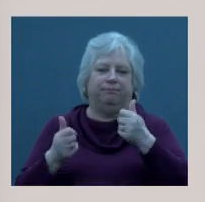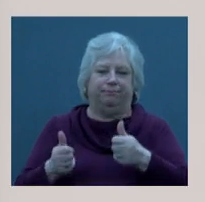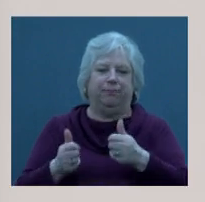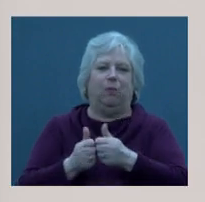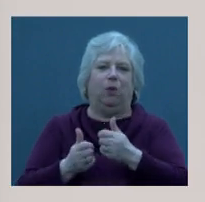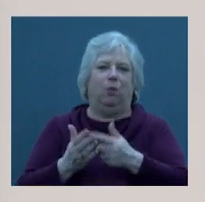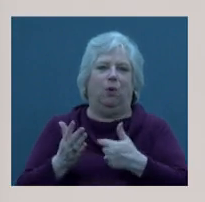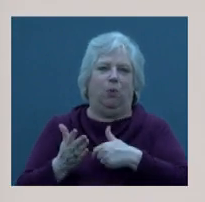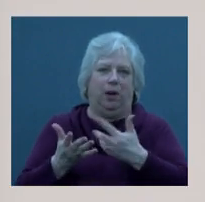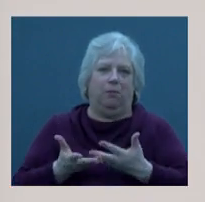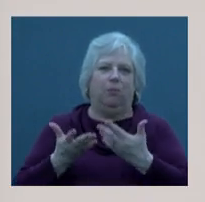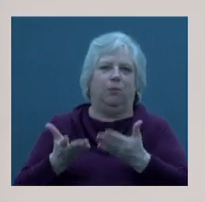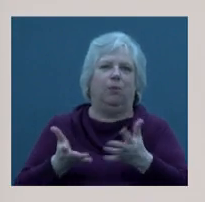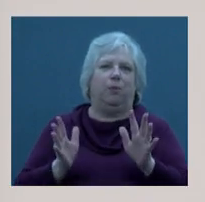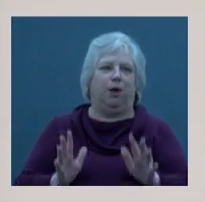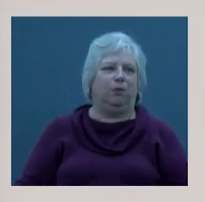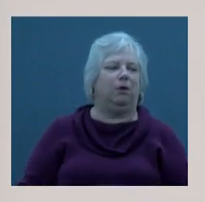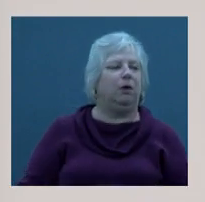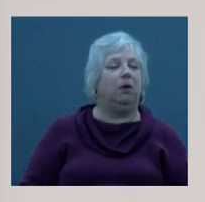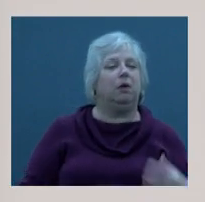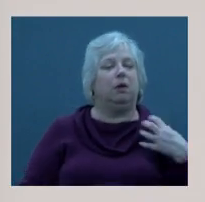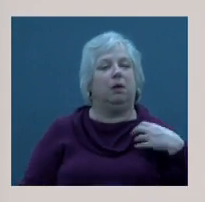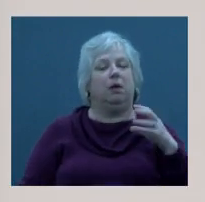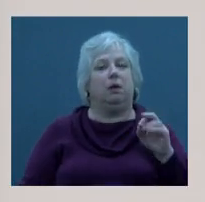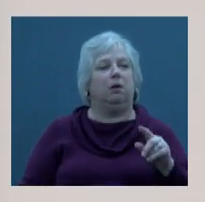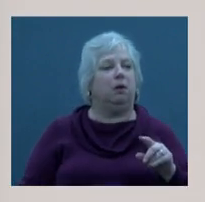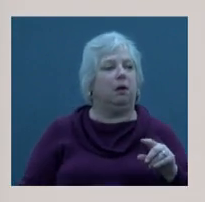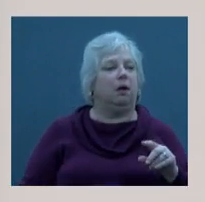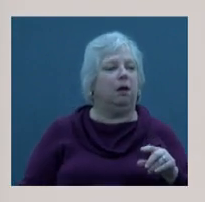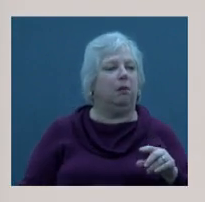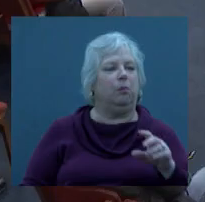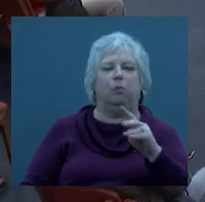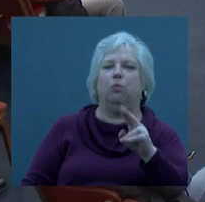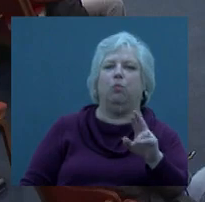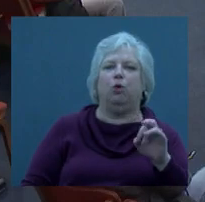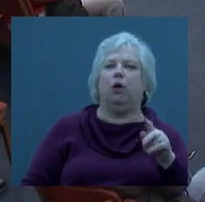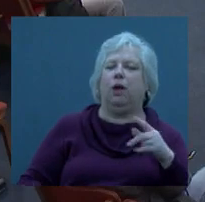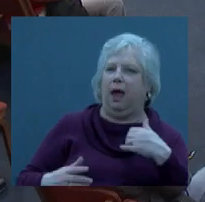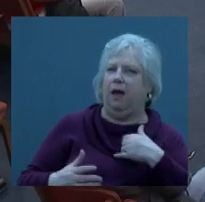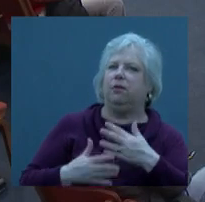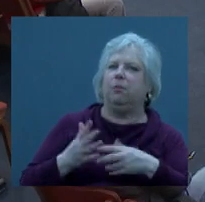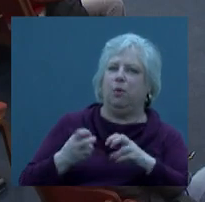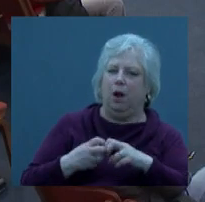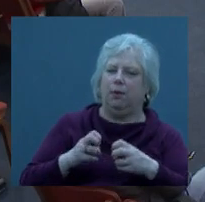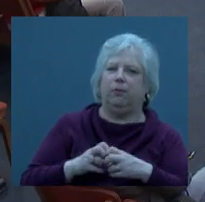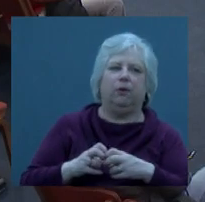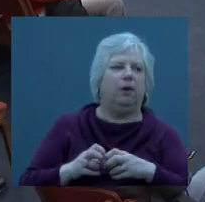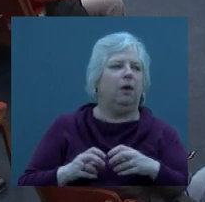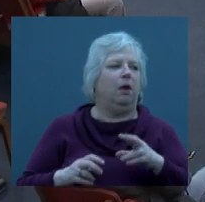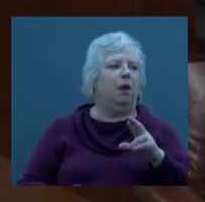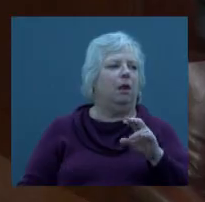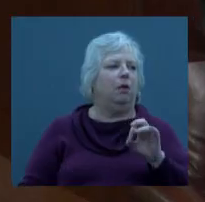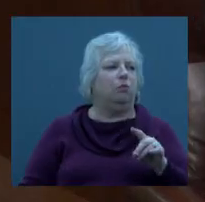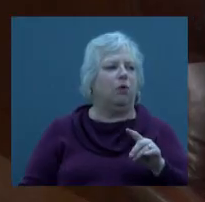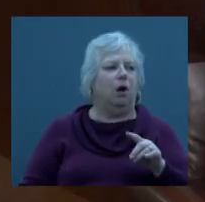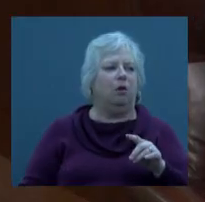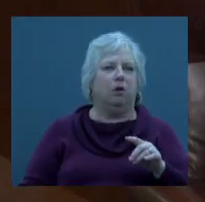proposed. Okay. I have some problems with it. The road going,